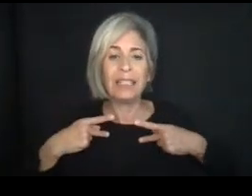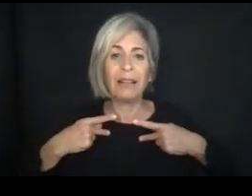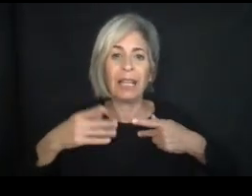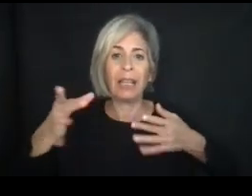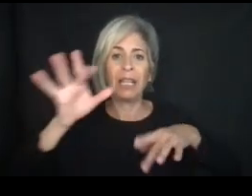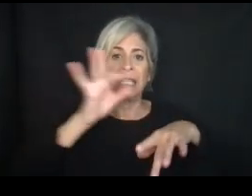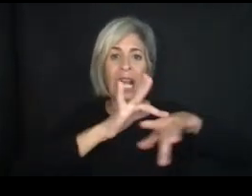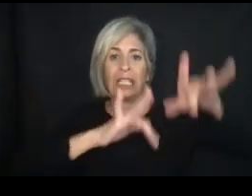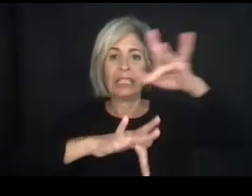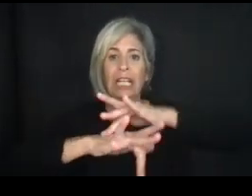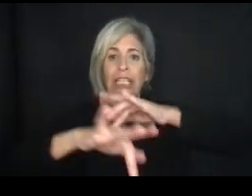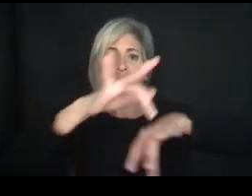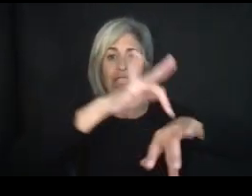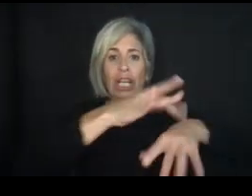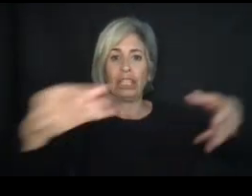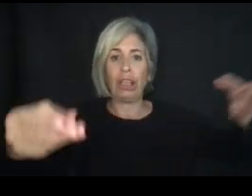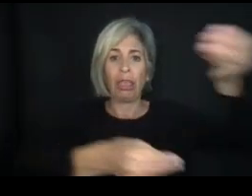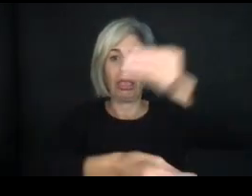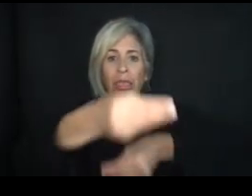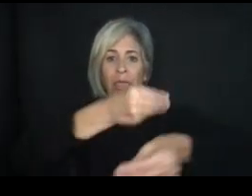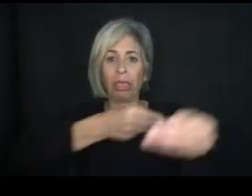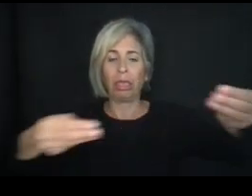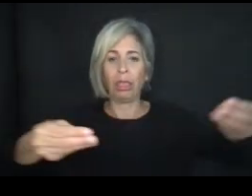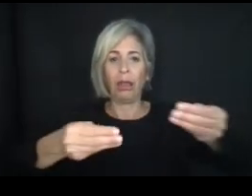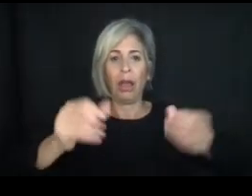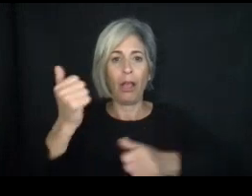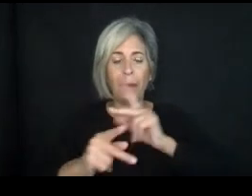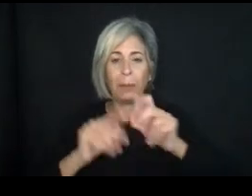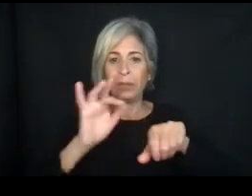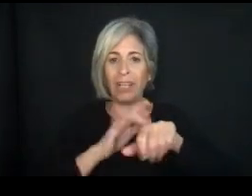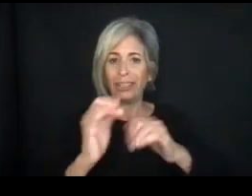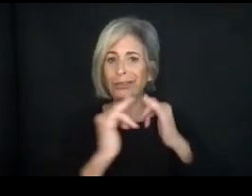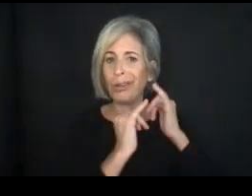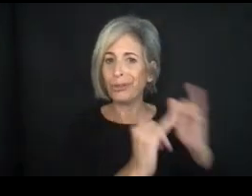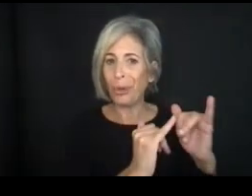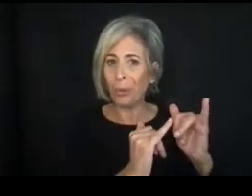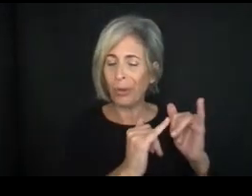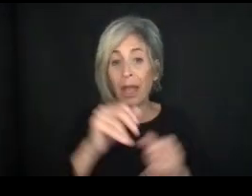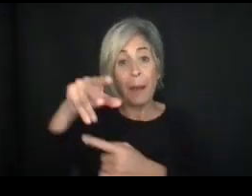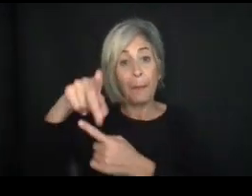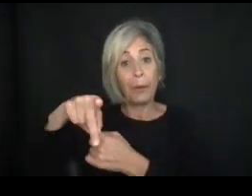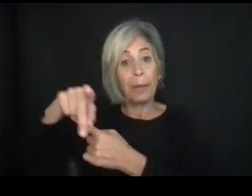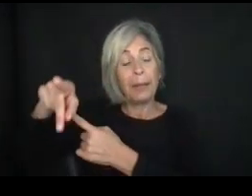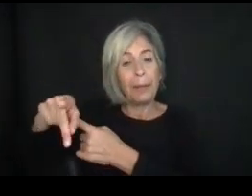items that have been handled by others. Premium pay can also be